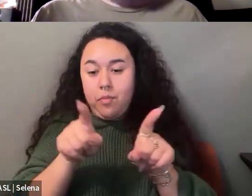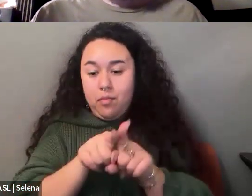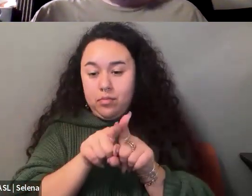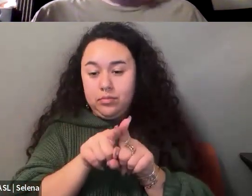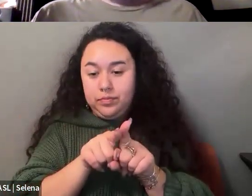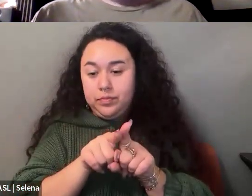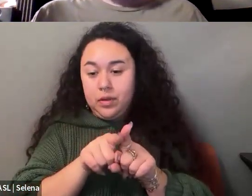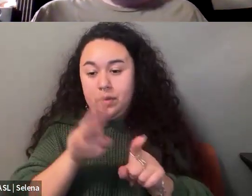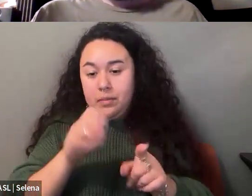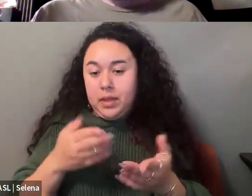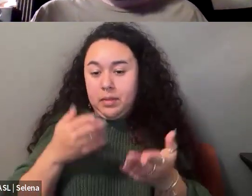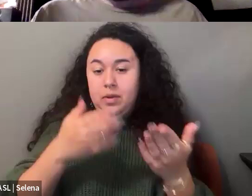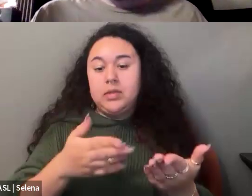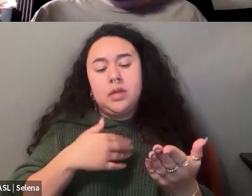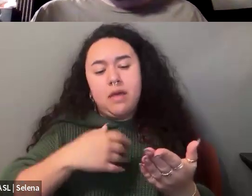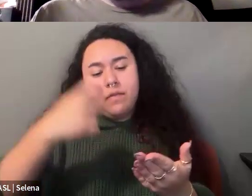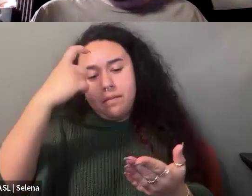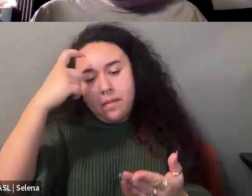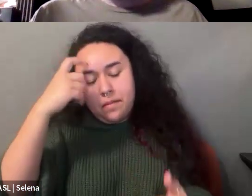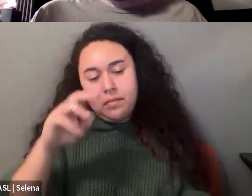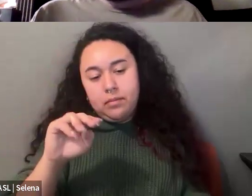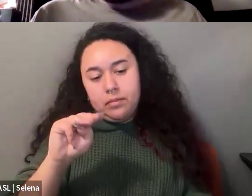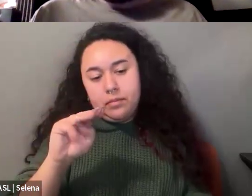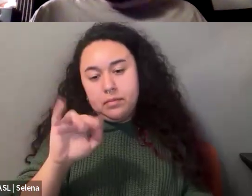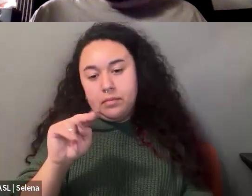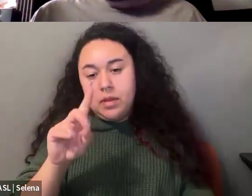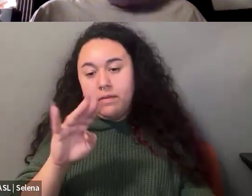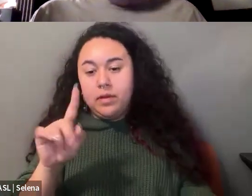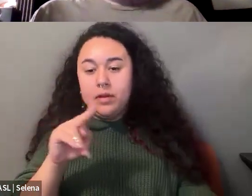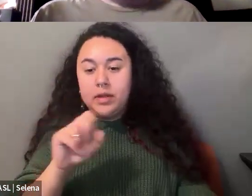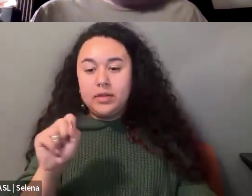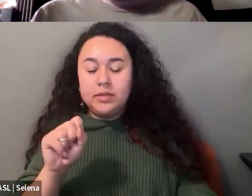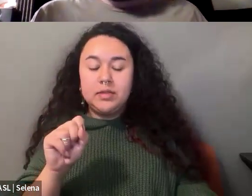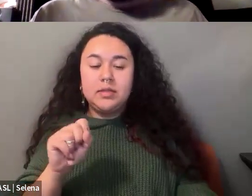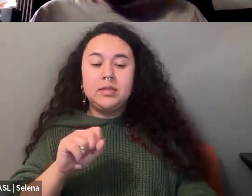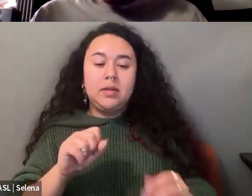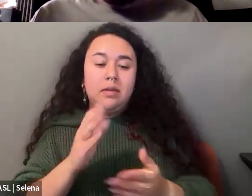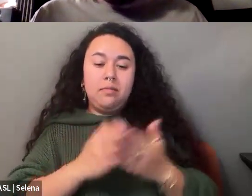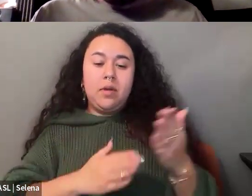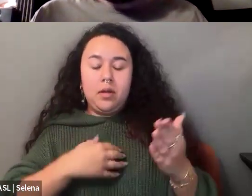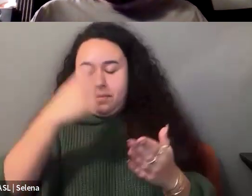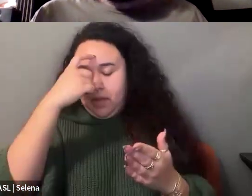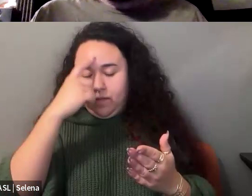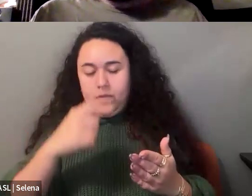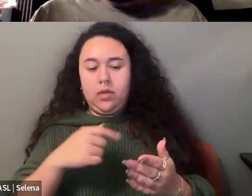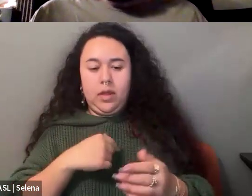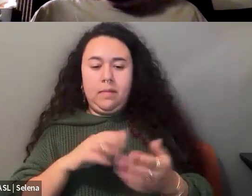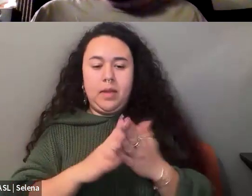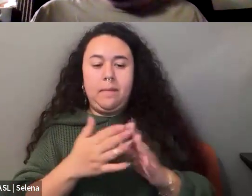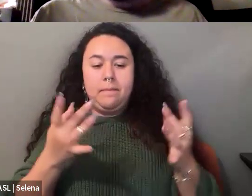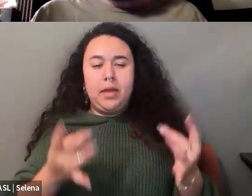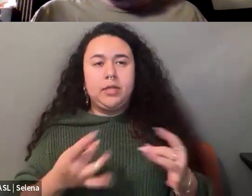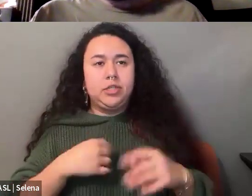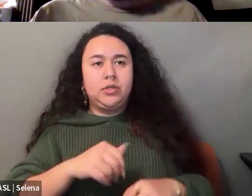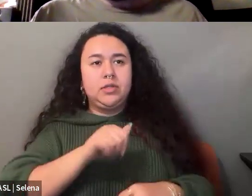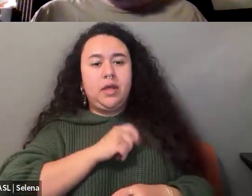being present. So, I mean, there's like the mindfulness aspect of it, Yeah. like birding as a meditation. So there's the self-care aspects.